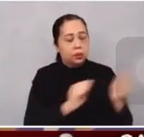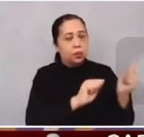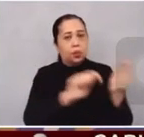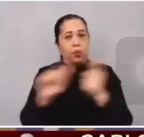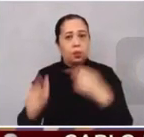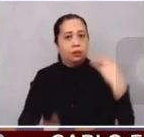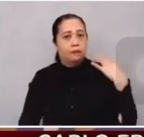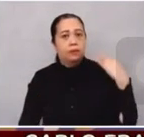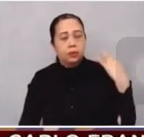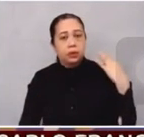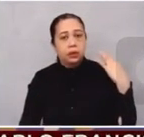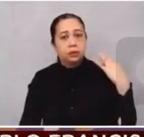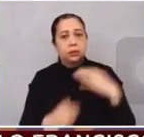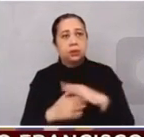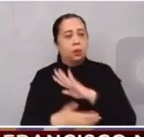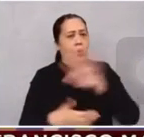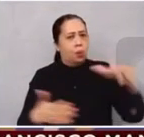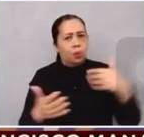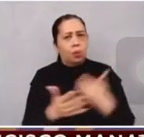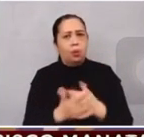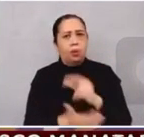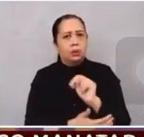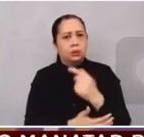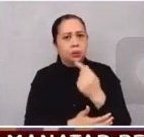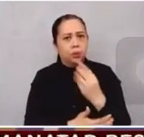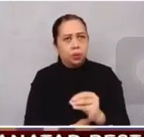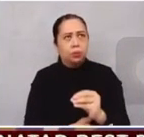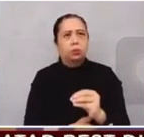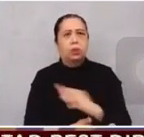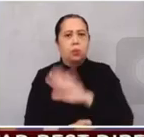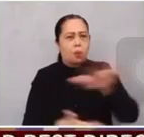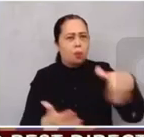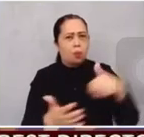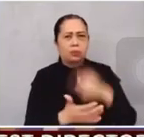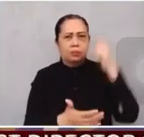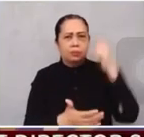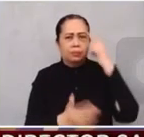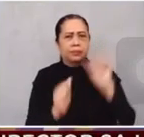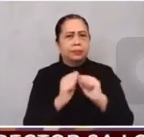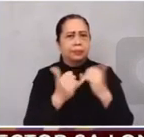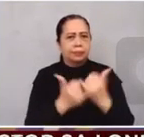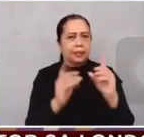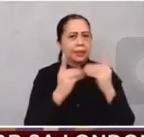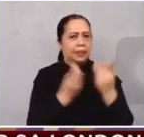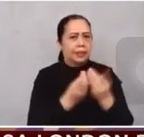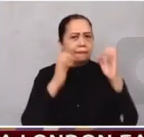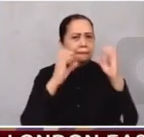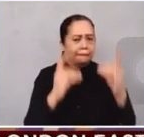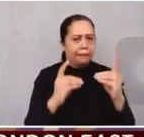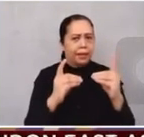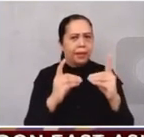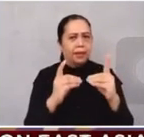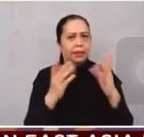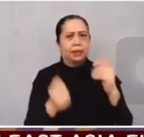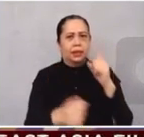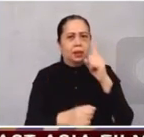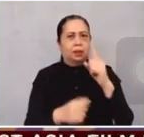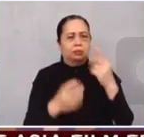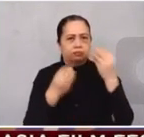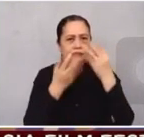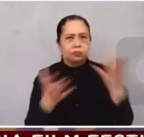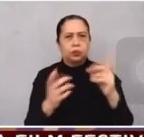volunteers, lahat ng mga NGOs, lahat ng mga government agencies, DepEd, idadrop po natin ang gagawin natin,